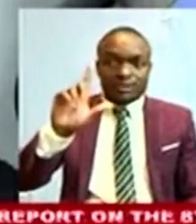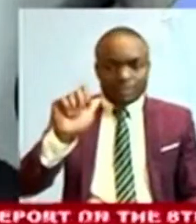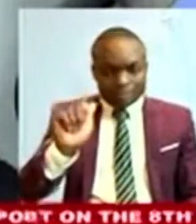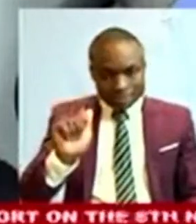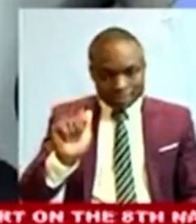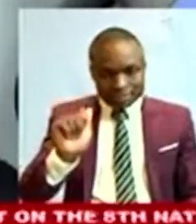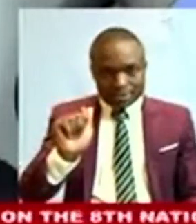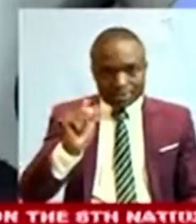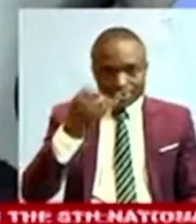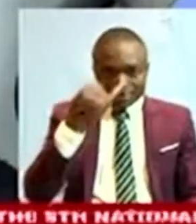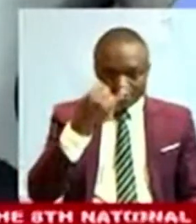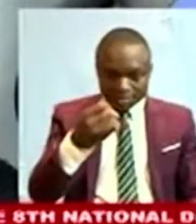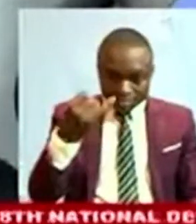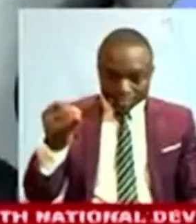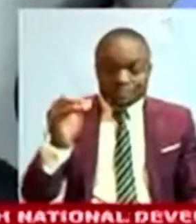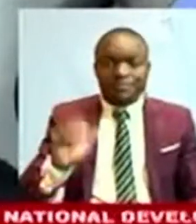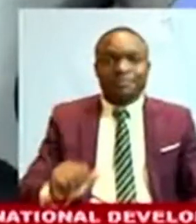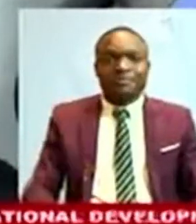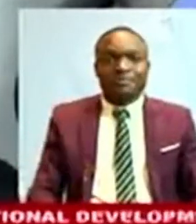the issue of